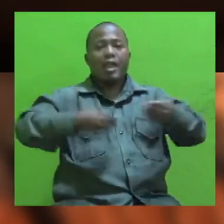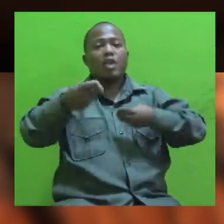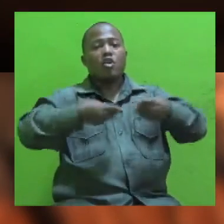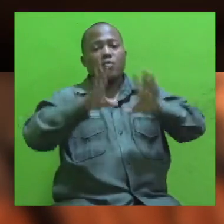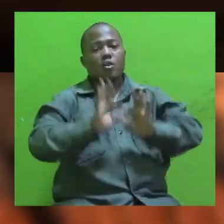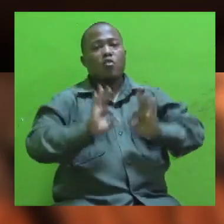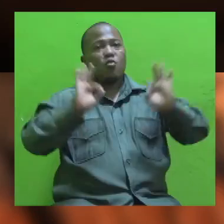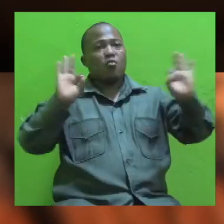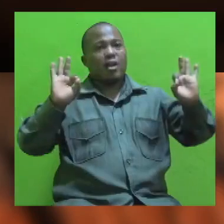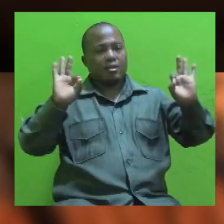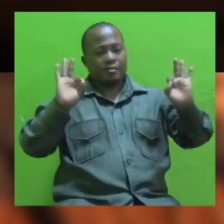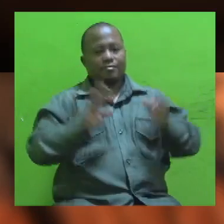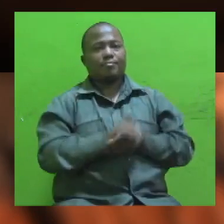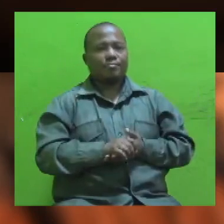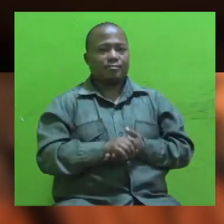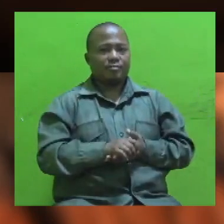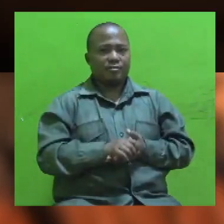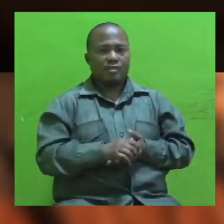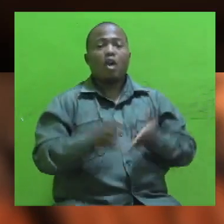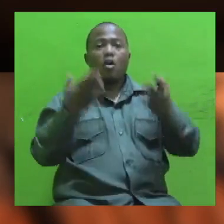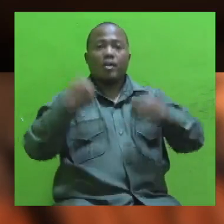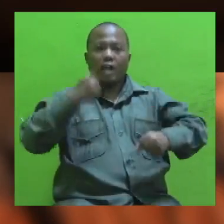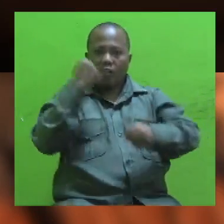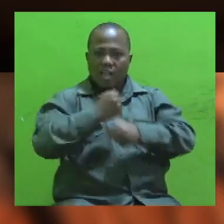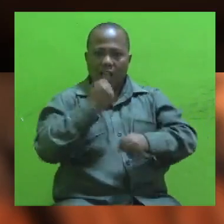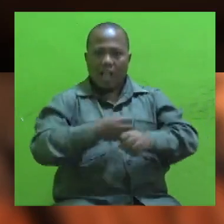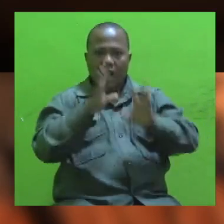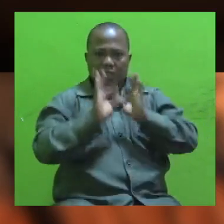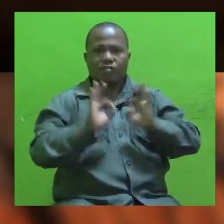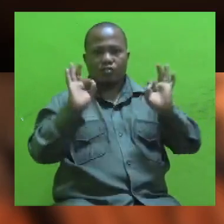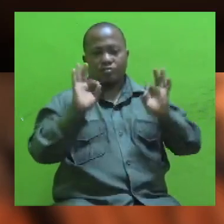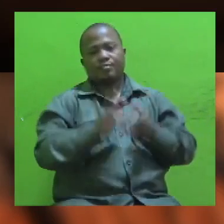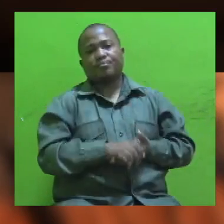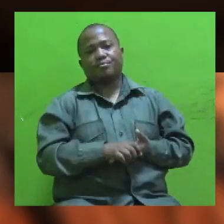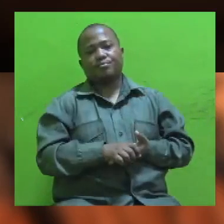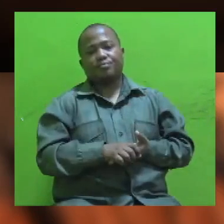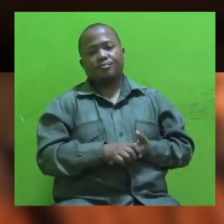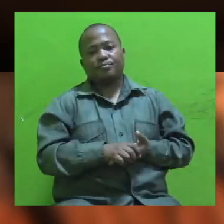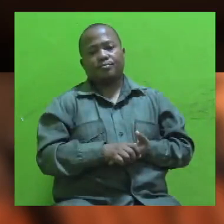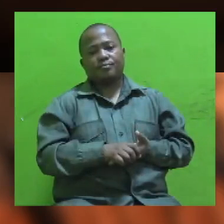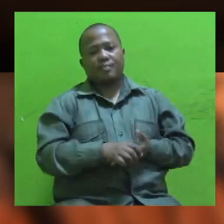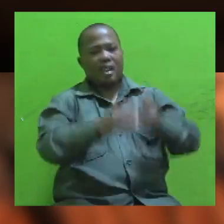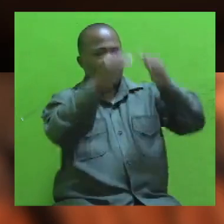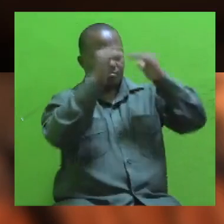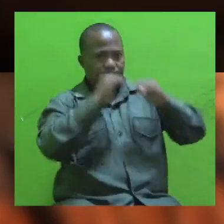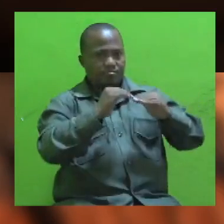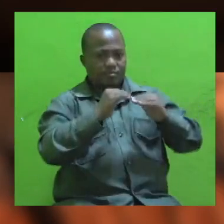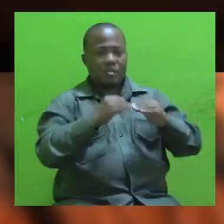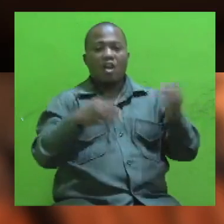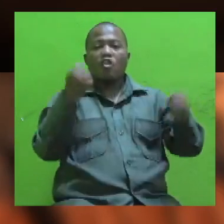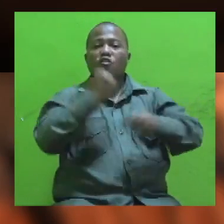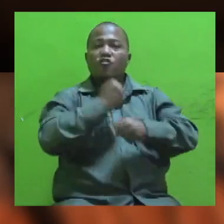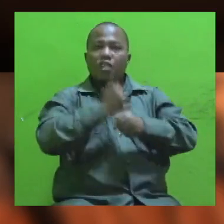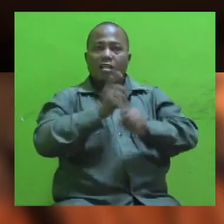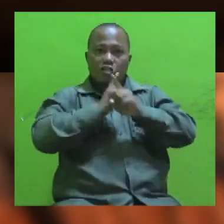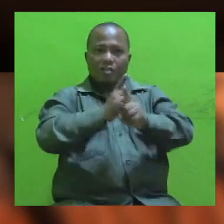the people, has to work effectively for the will of the community and themselves to pass by law applicable in the district.